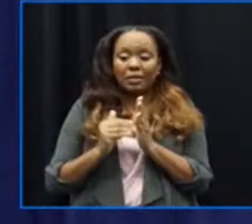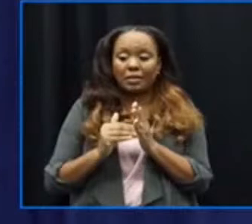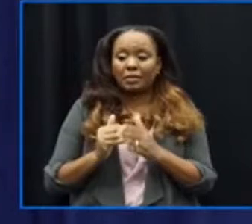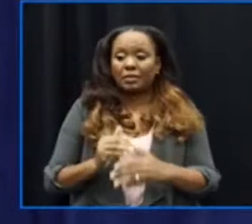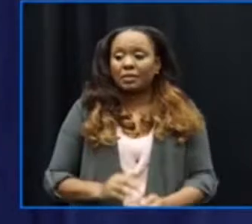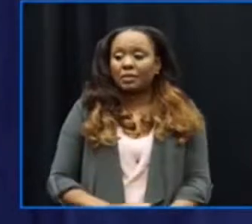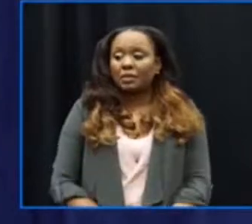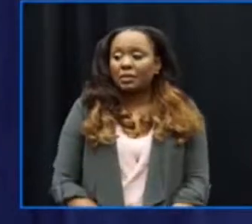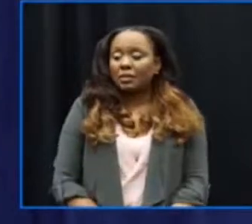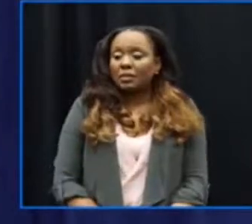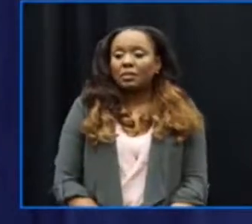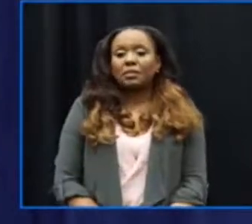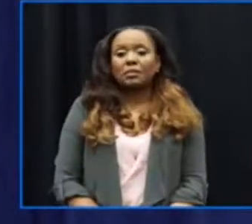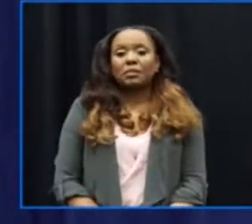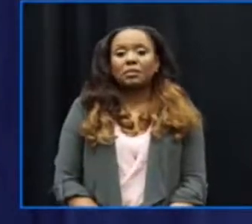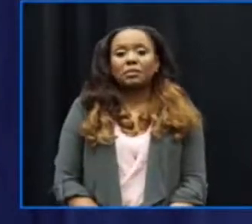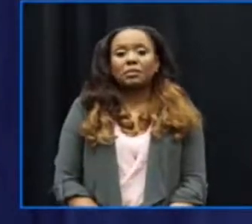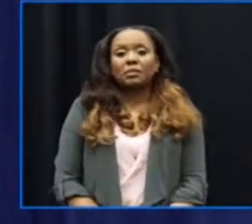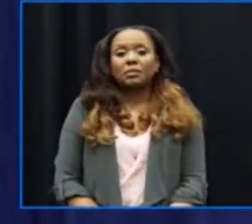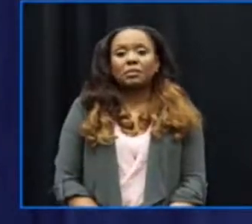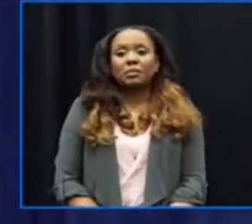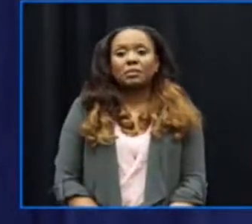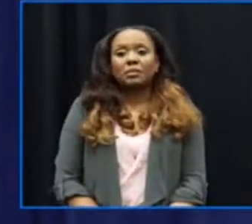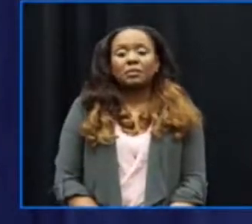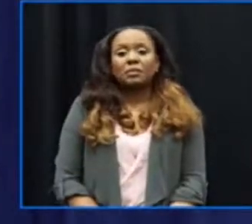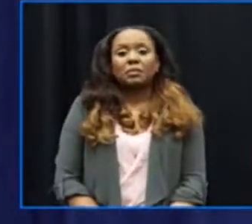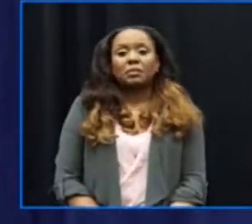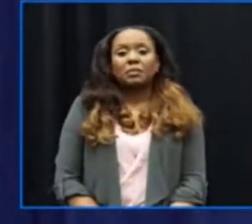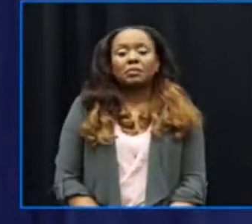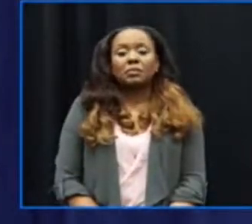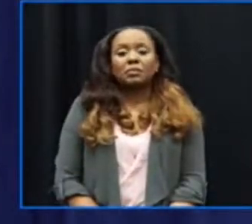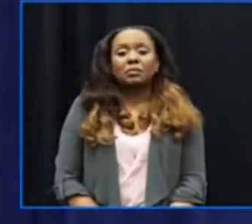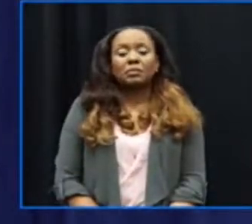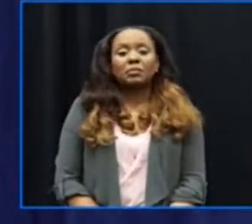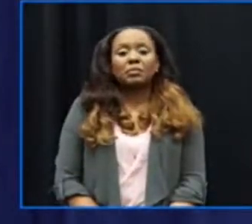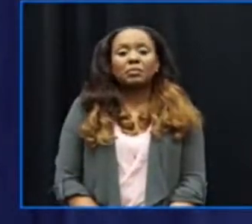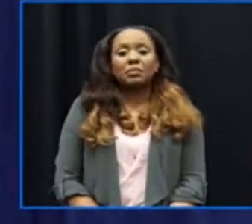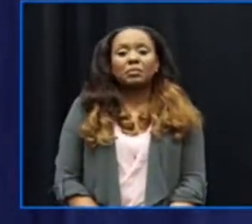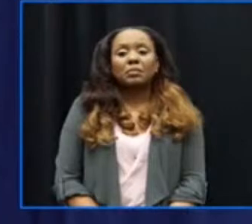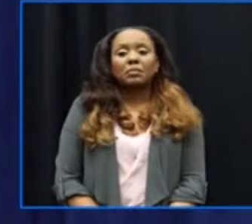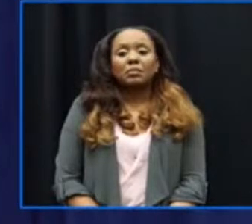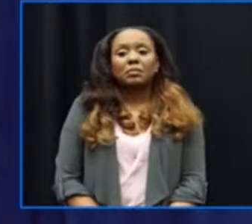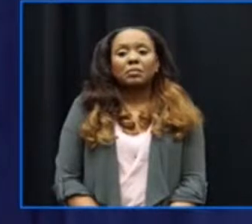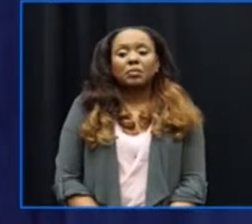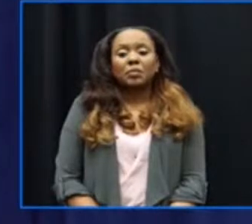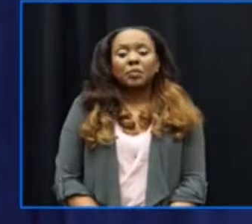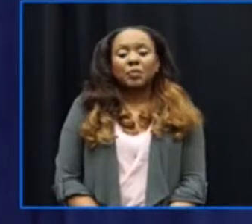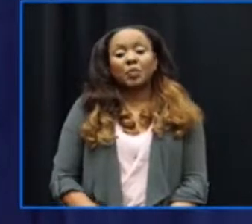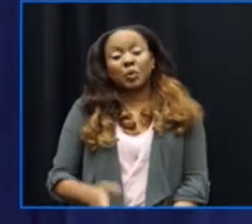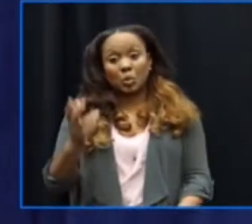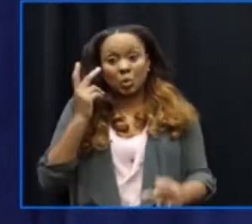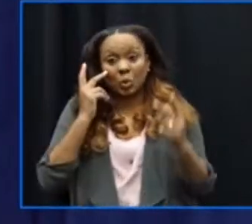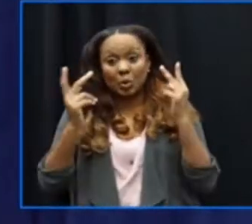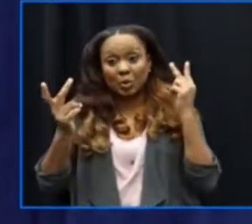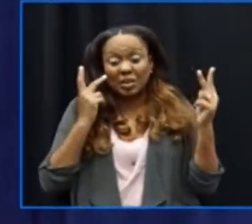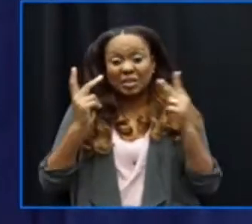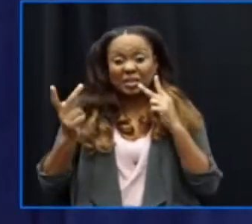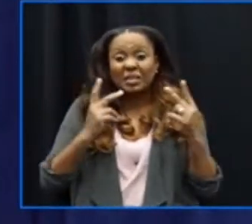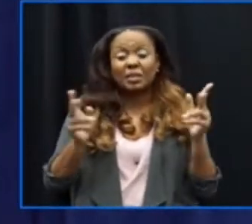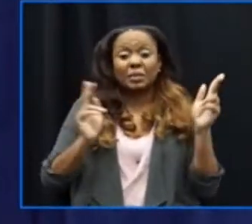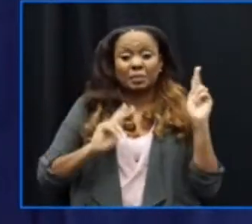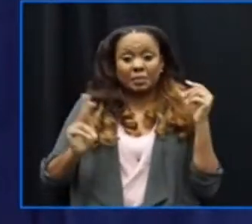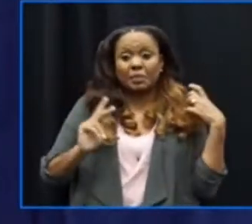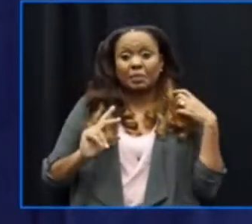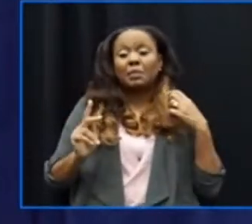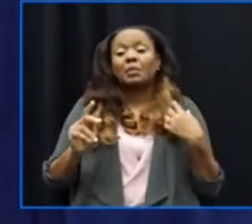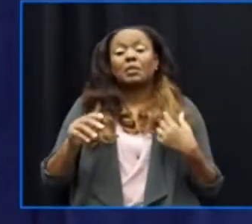sector workers. We see them as on the vendors, we see them in different walks of life. Some of them we see, some of